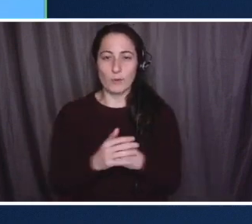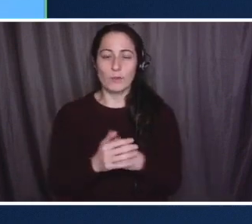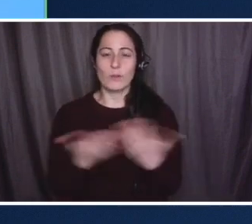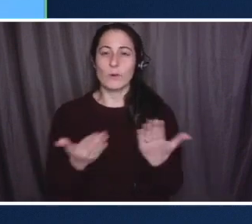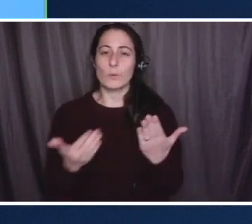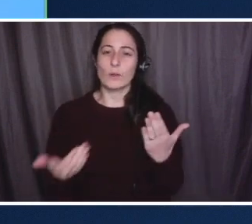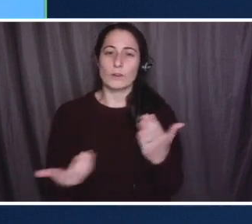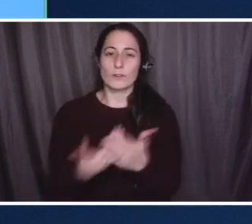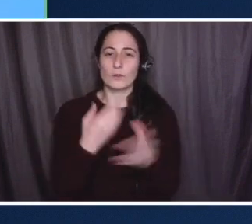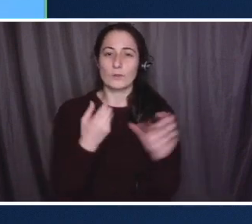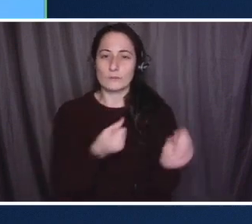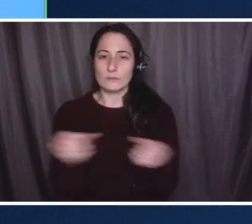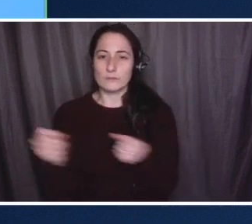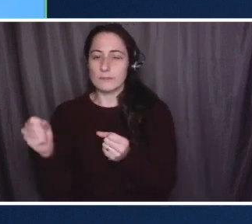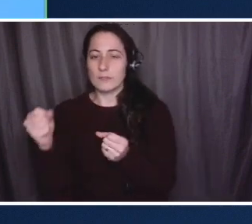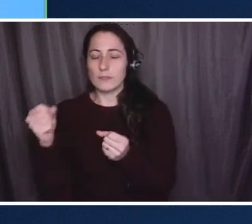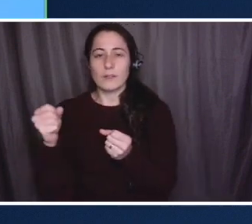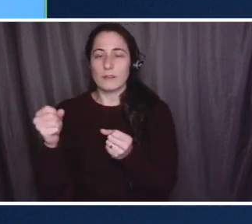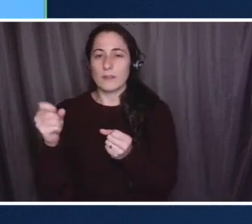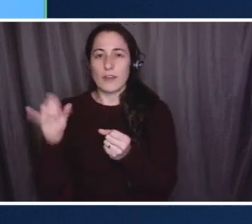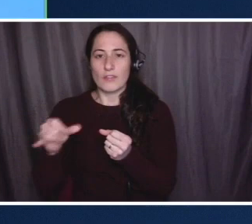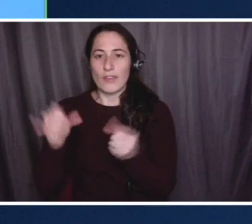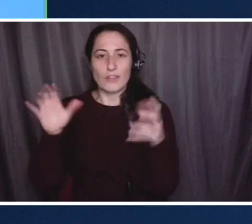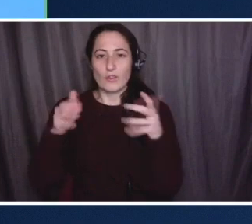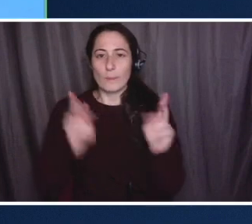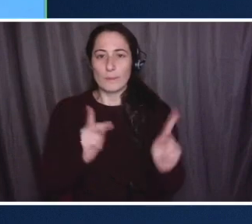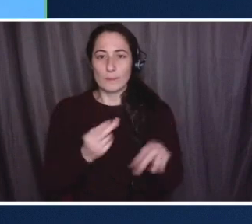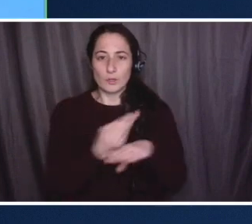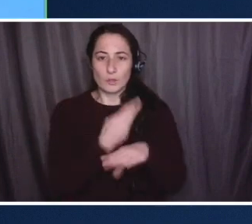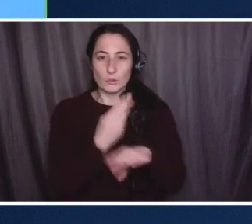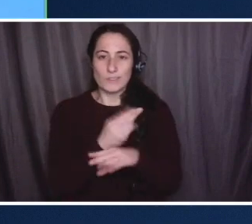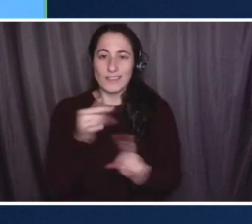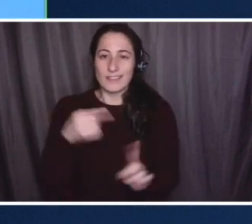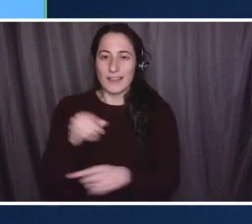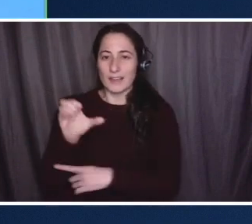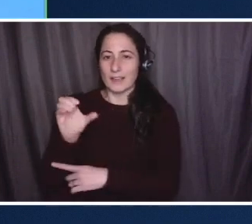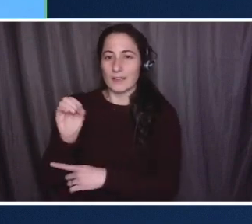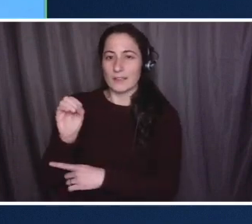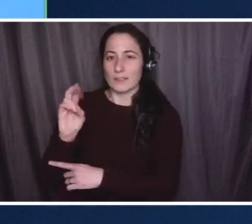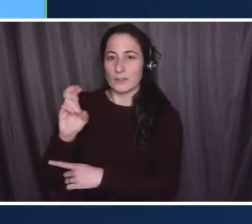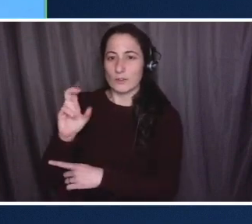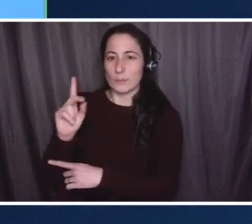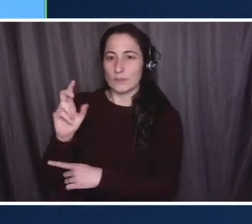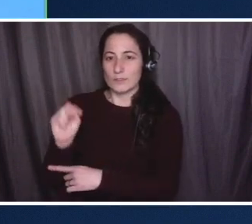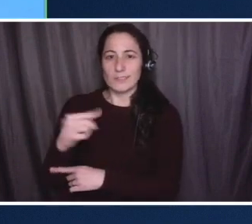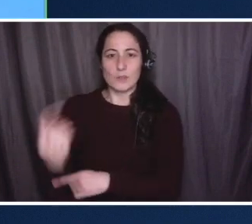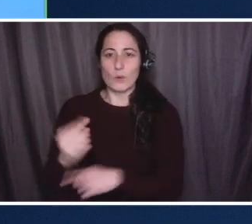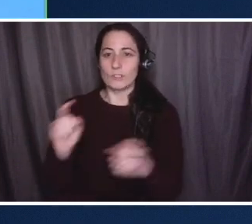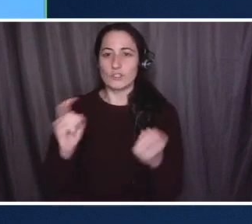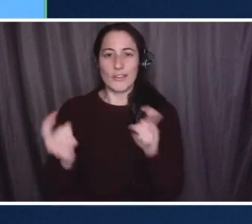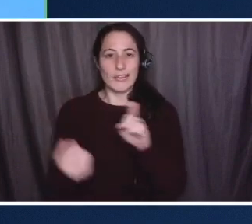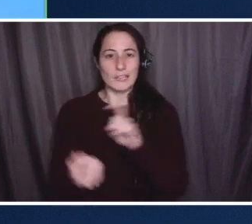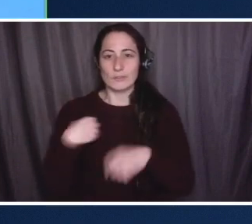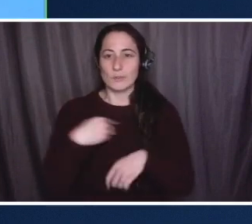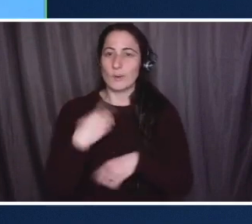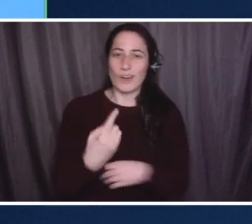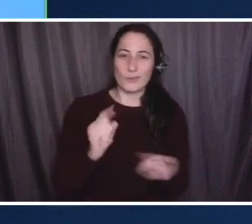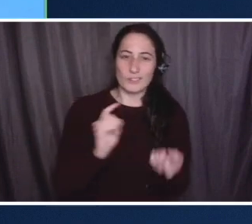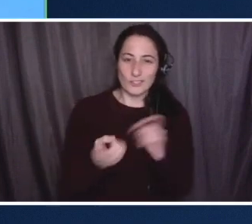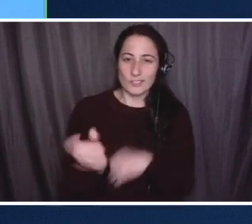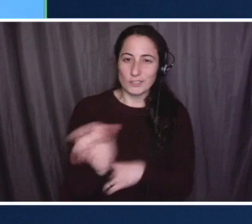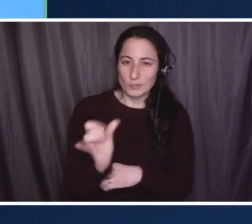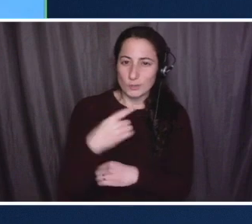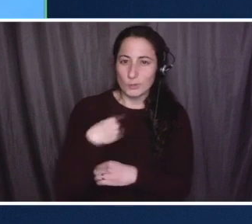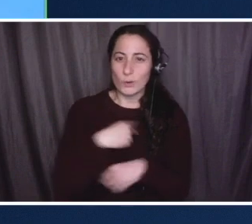adopted by corrupt people, because corruption is always in motion, and so are we. We anti-corruption fighters